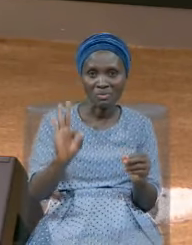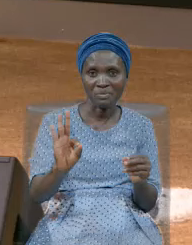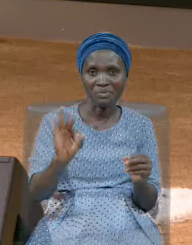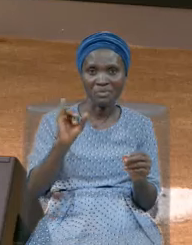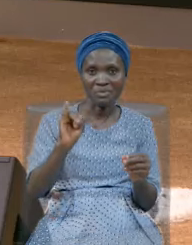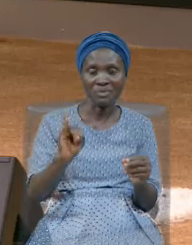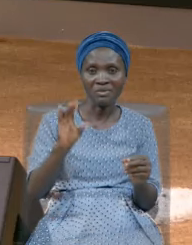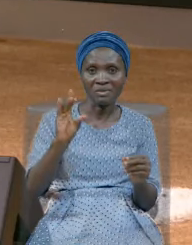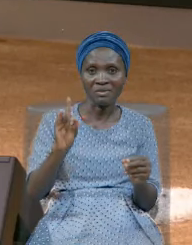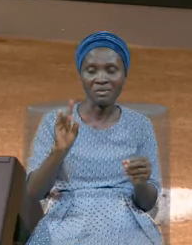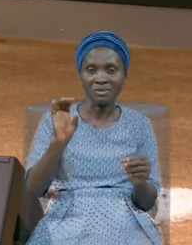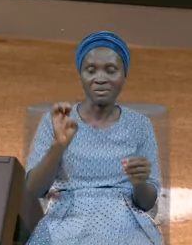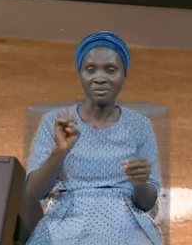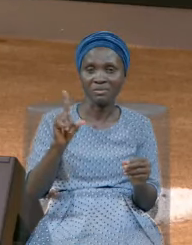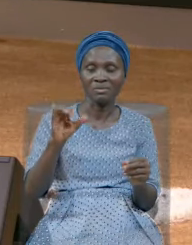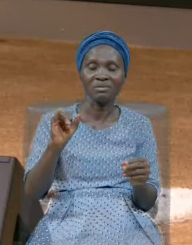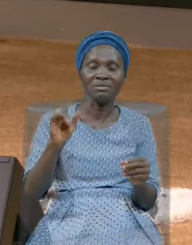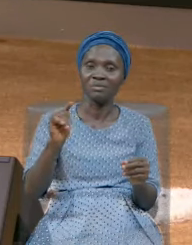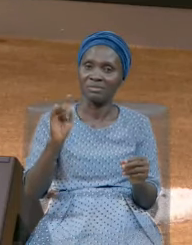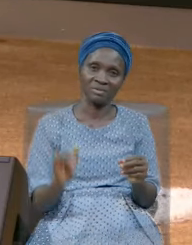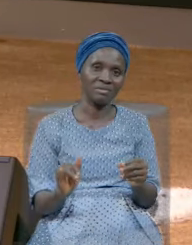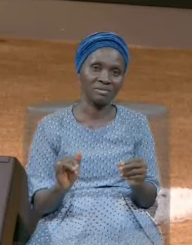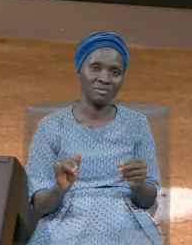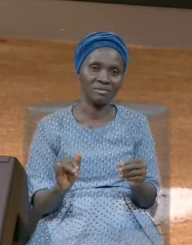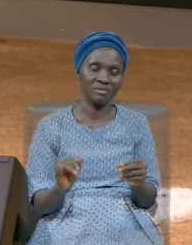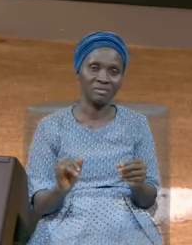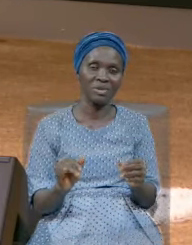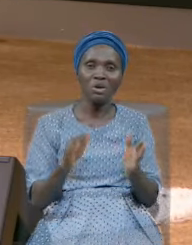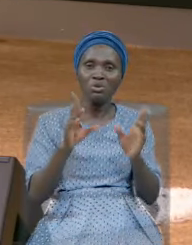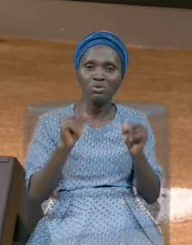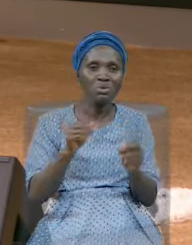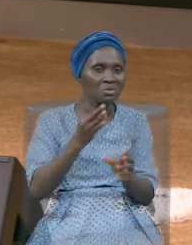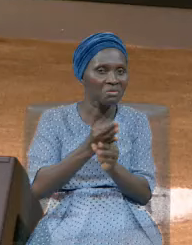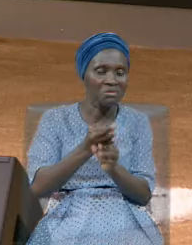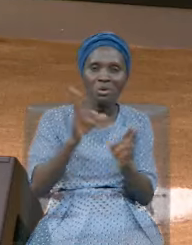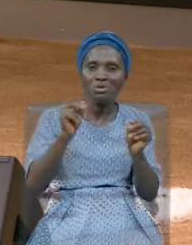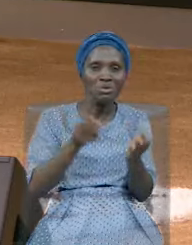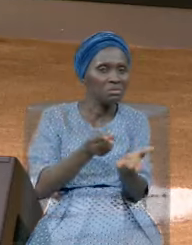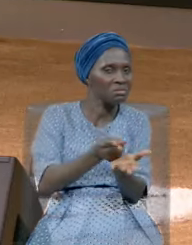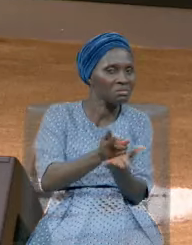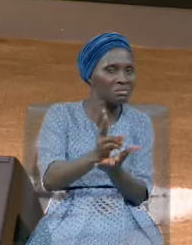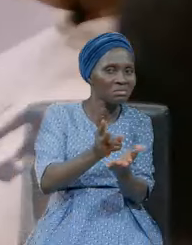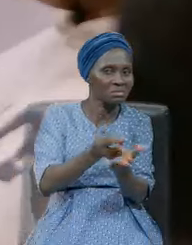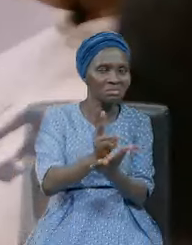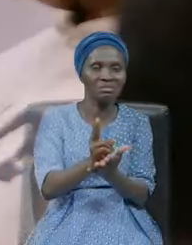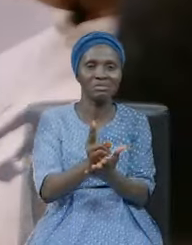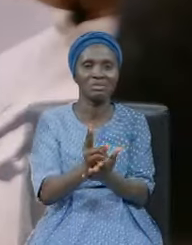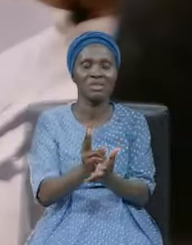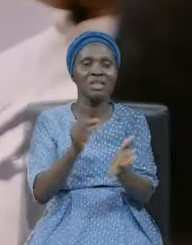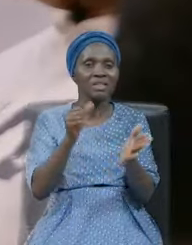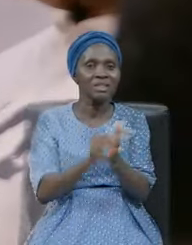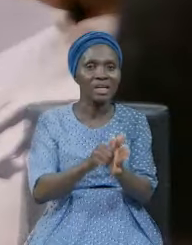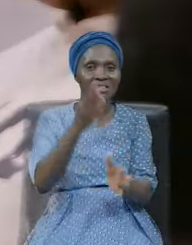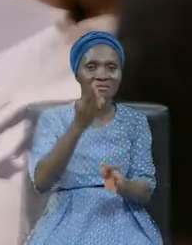has no faithfulness. That faith is dead, being alone. A